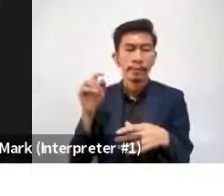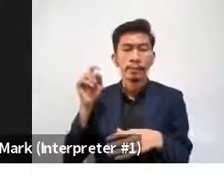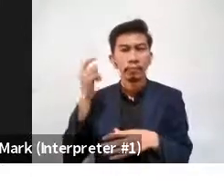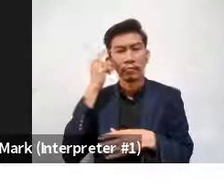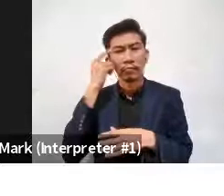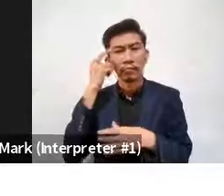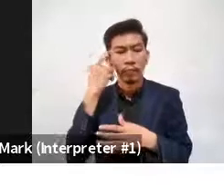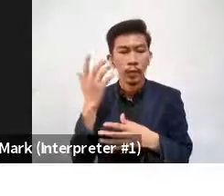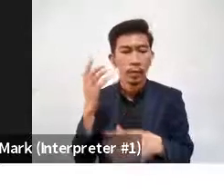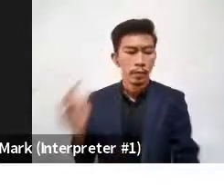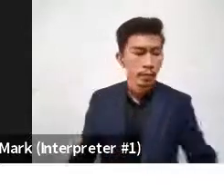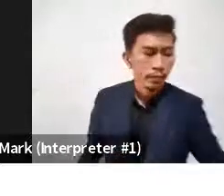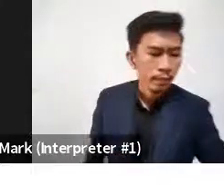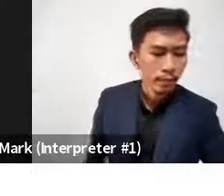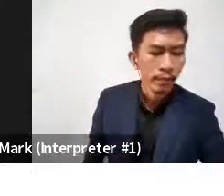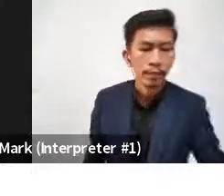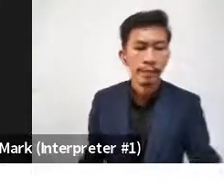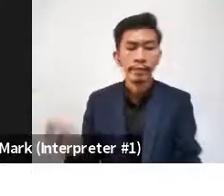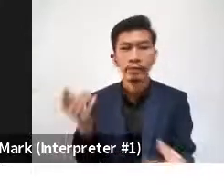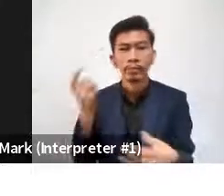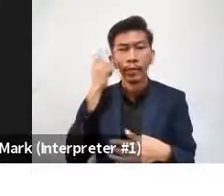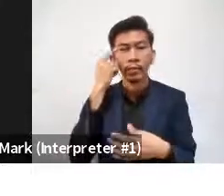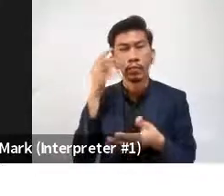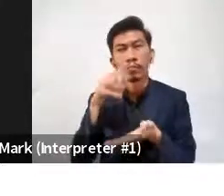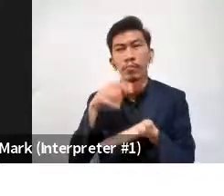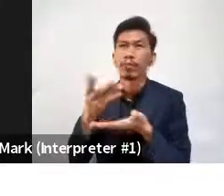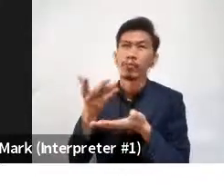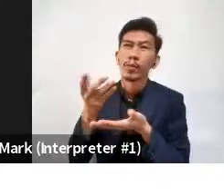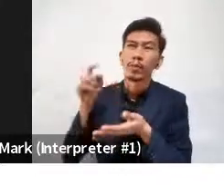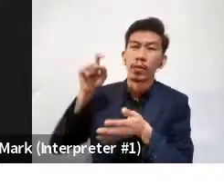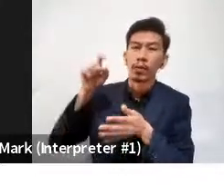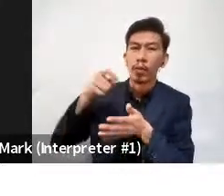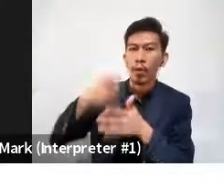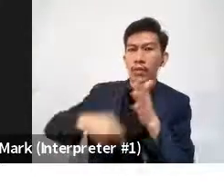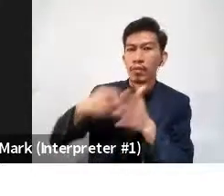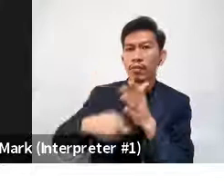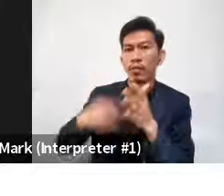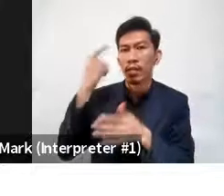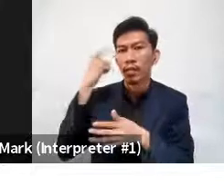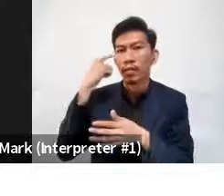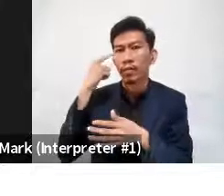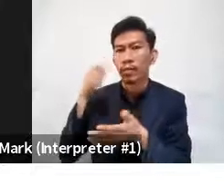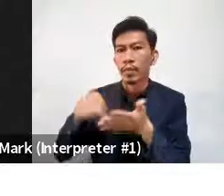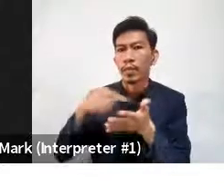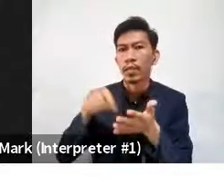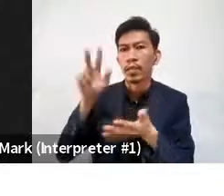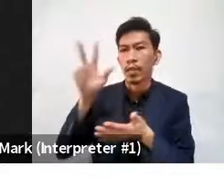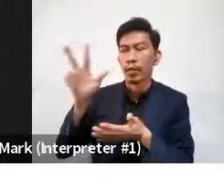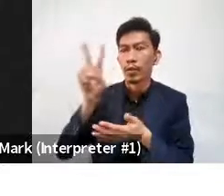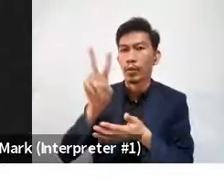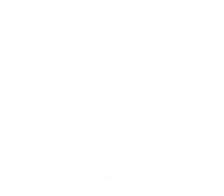currently we're actually spending around $32 billion for capital formation, for health